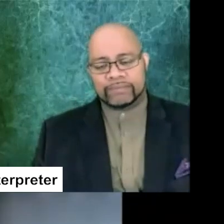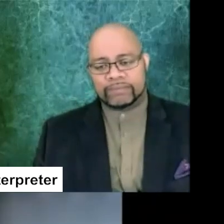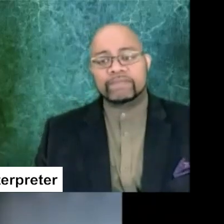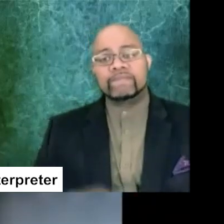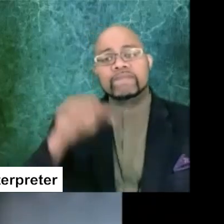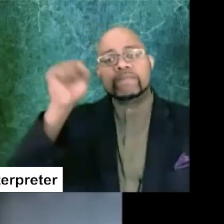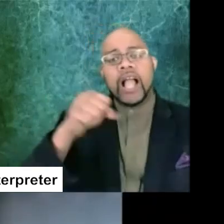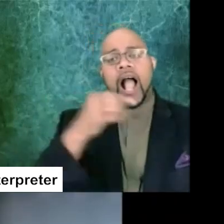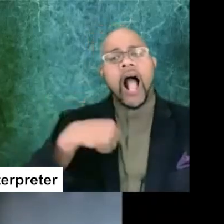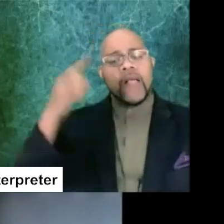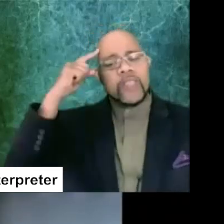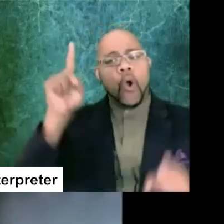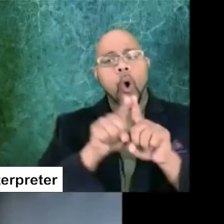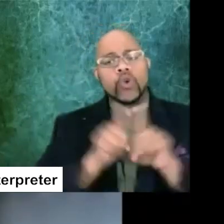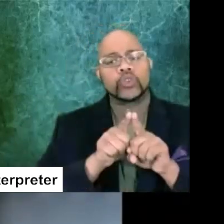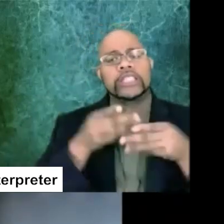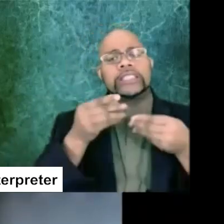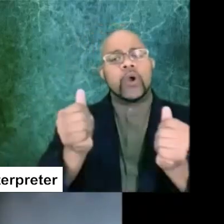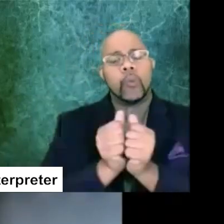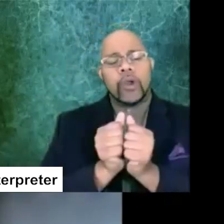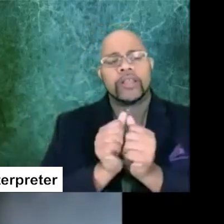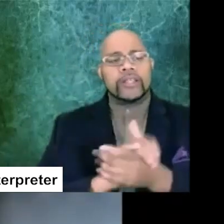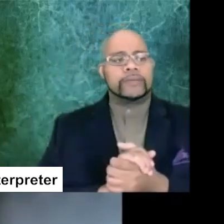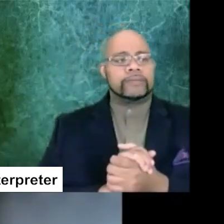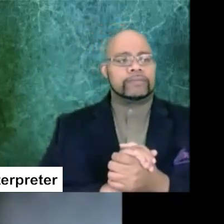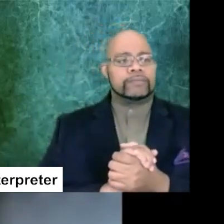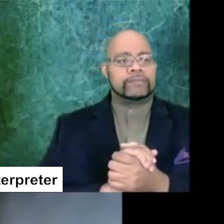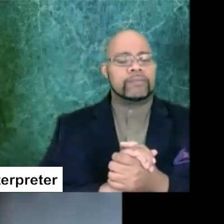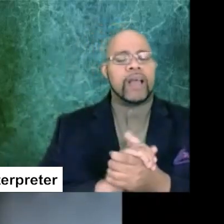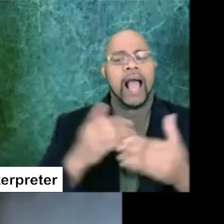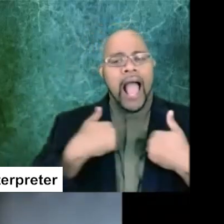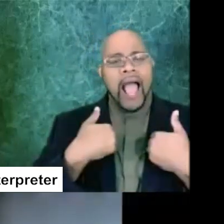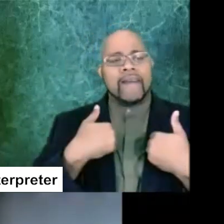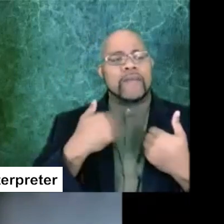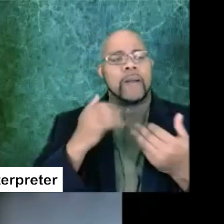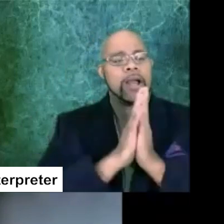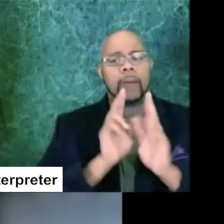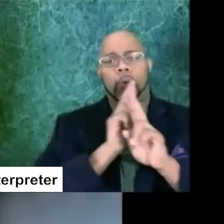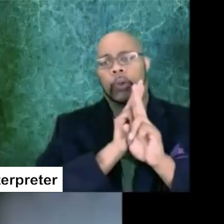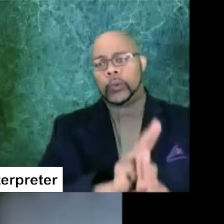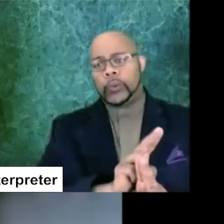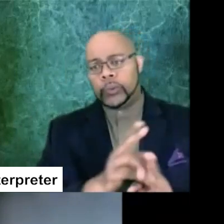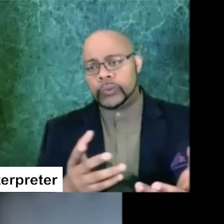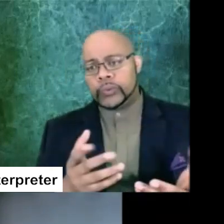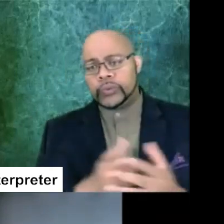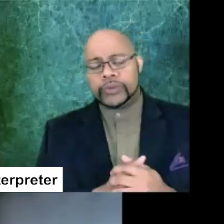Yes, and I think it also has to do with our having become so accustomed to looking in